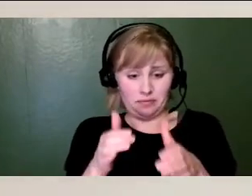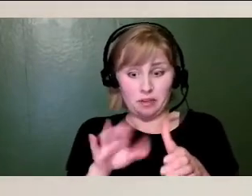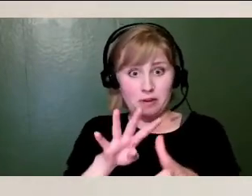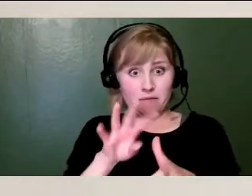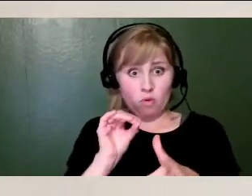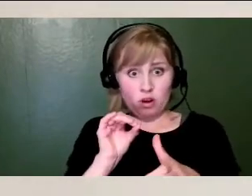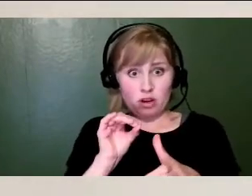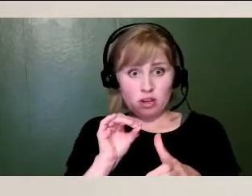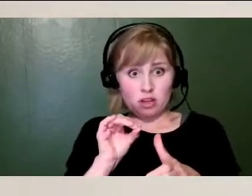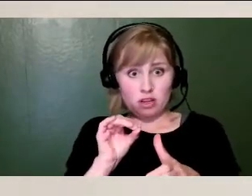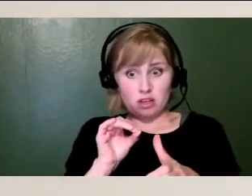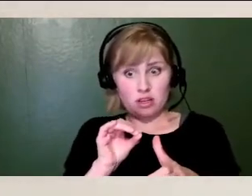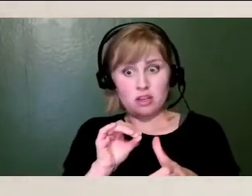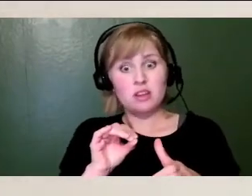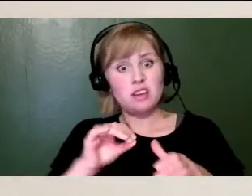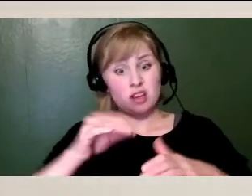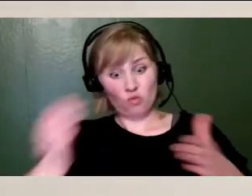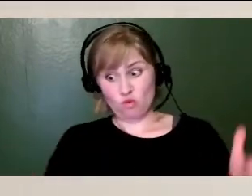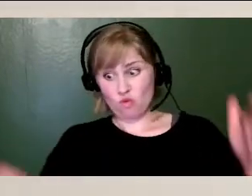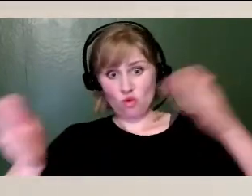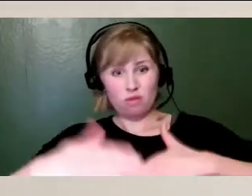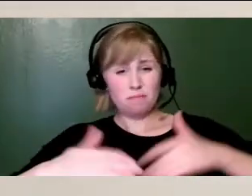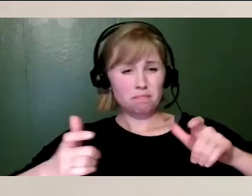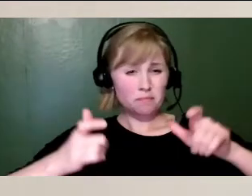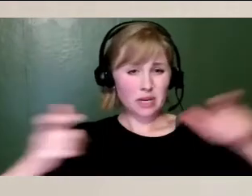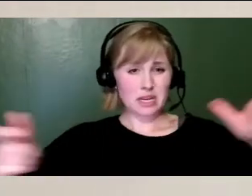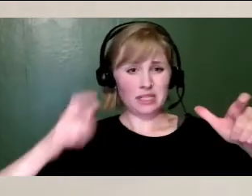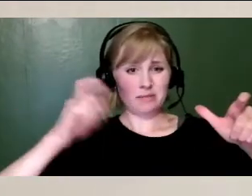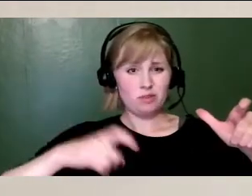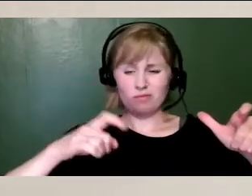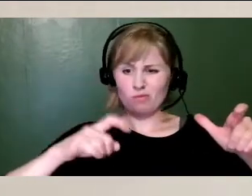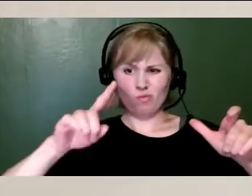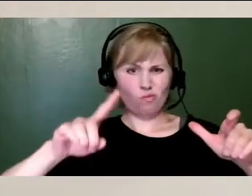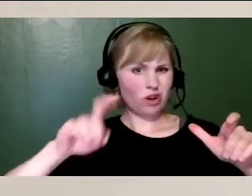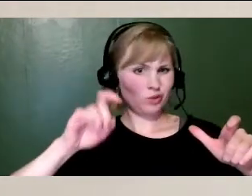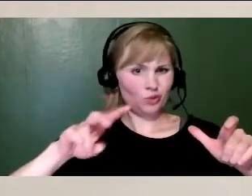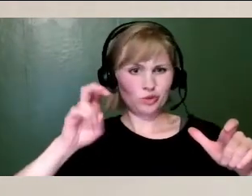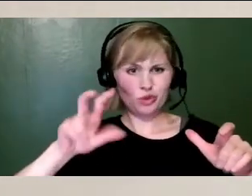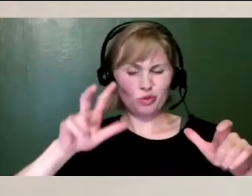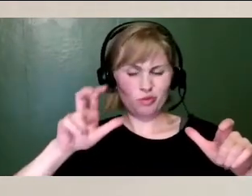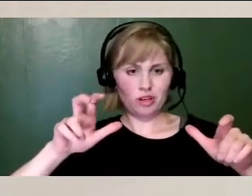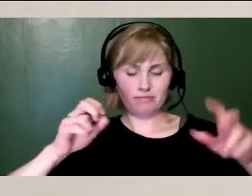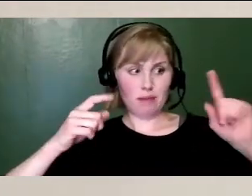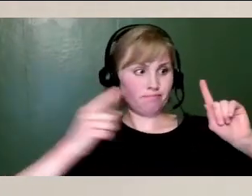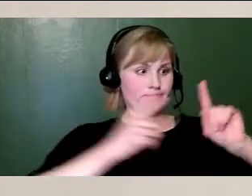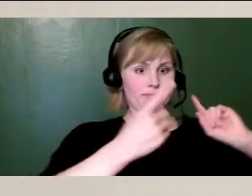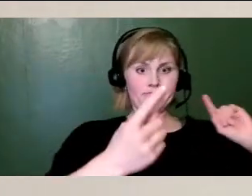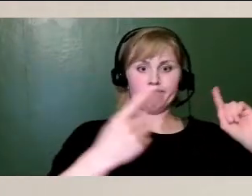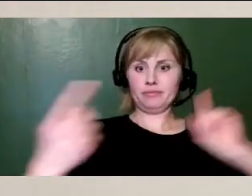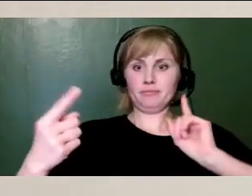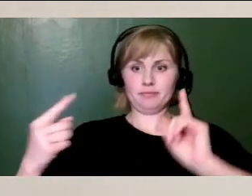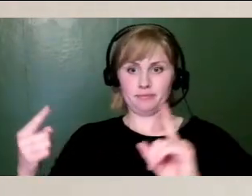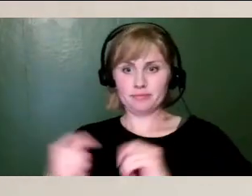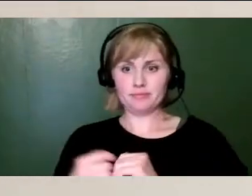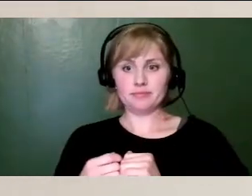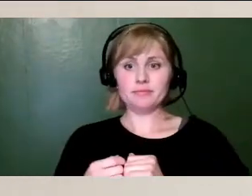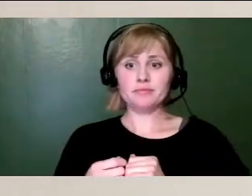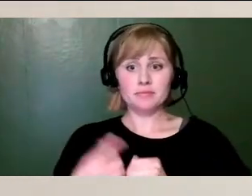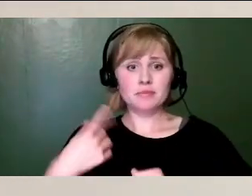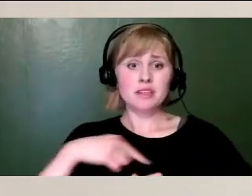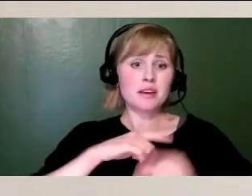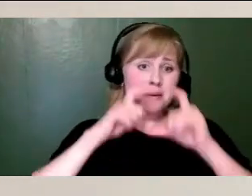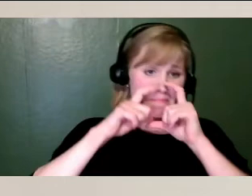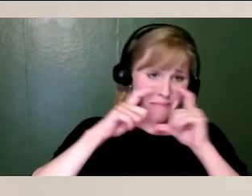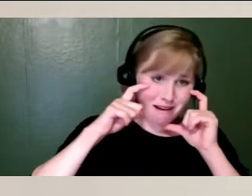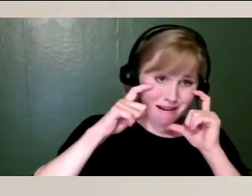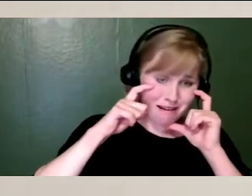our crim class hosted in a lecture hall in the science building. Aside from sitting at a distance from each other and wearing our masks, it's just